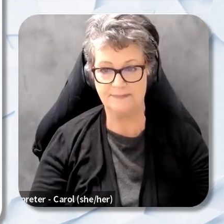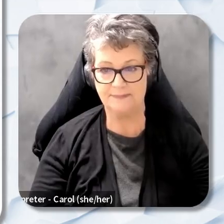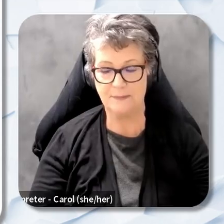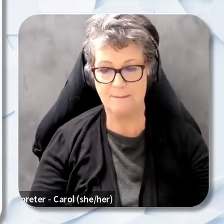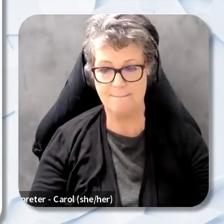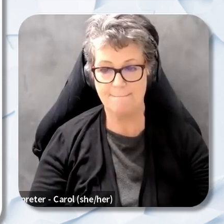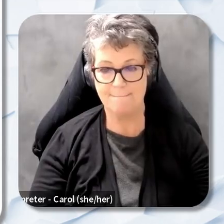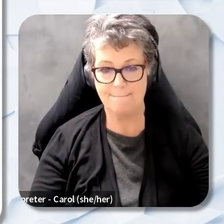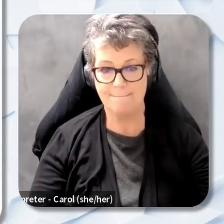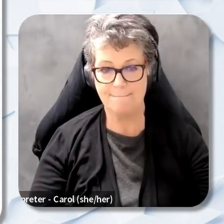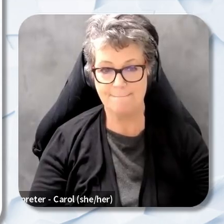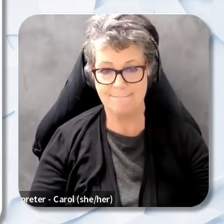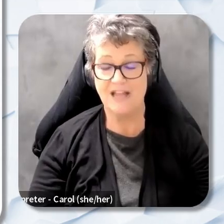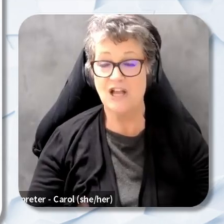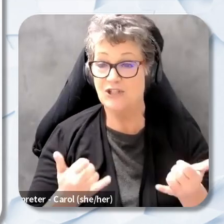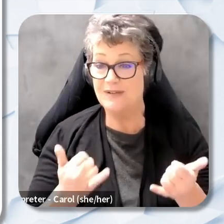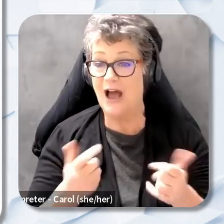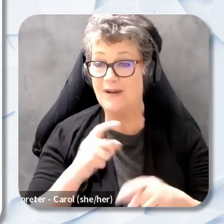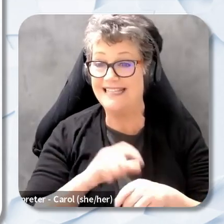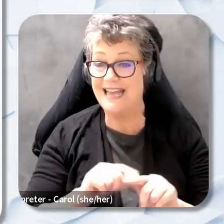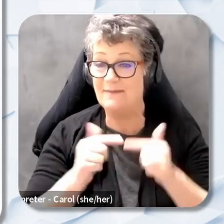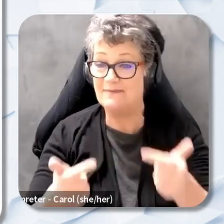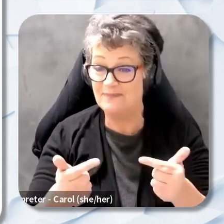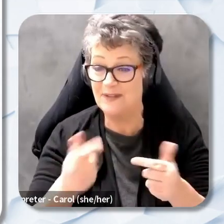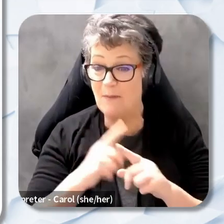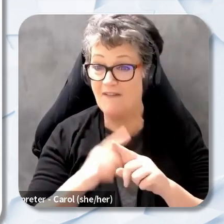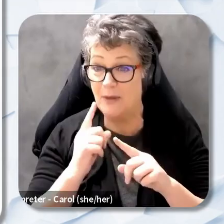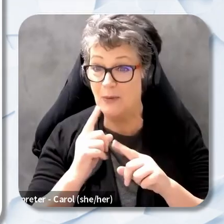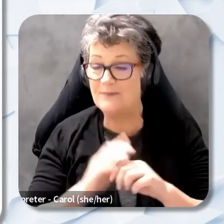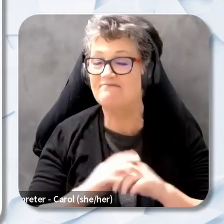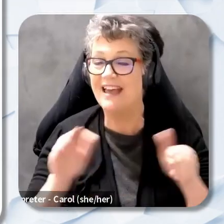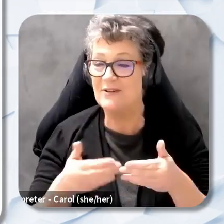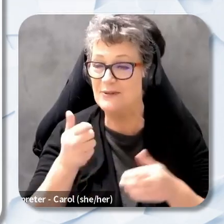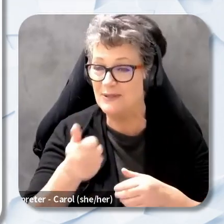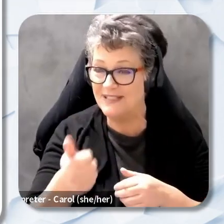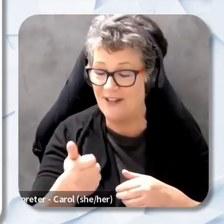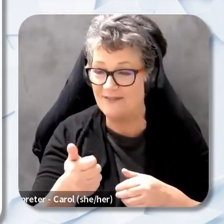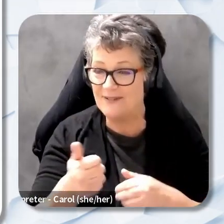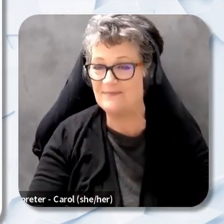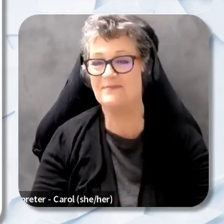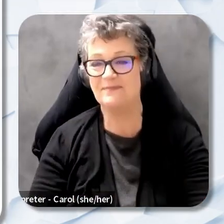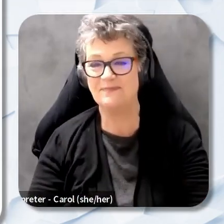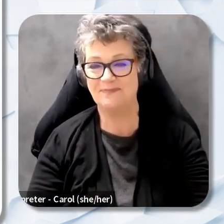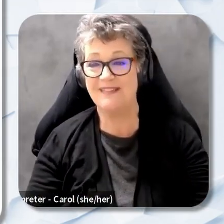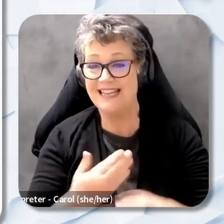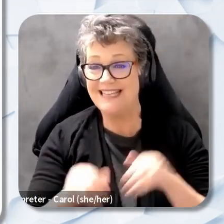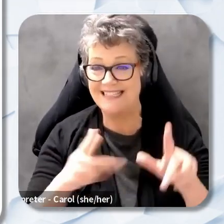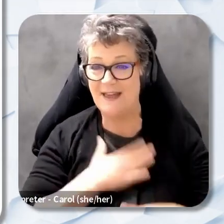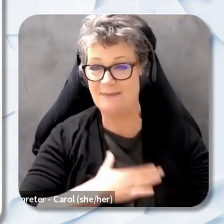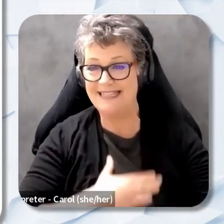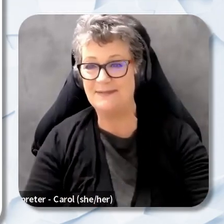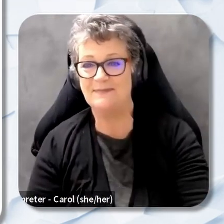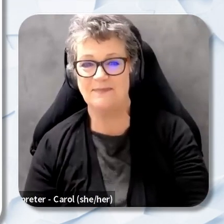rmcfadden@shastacoe.org. So now it's time for Rhea to come off mute and introduce herself to everybody. Next slide,